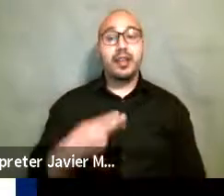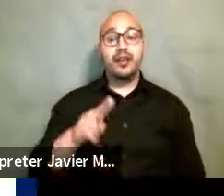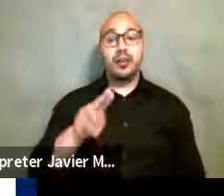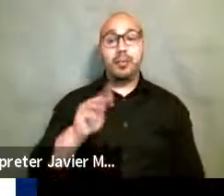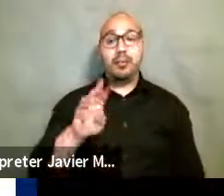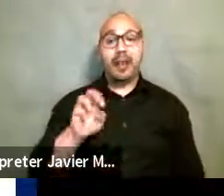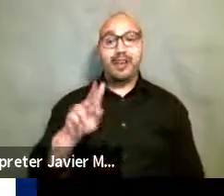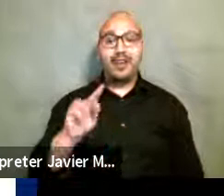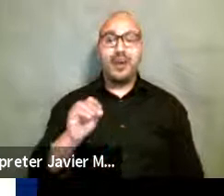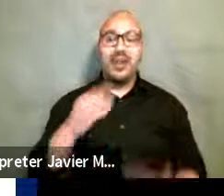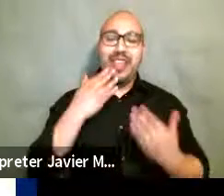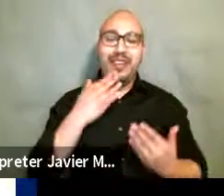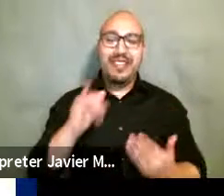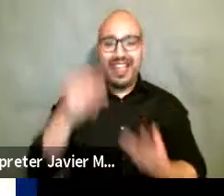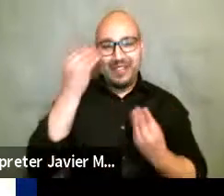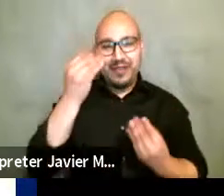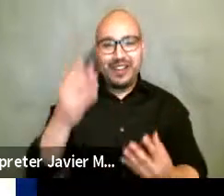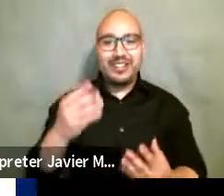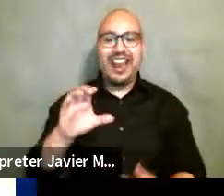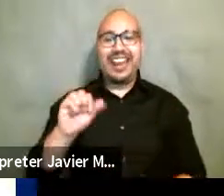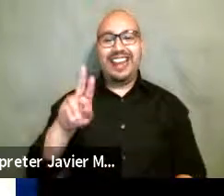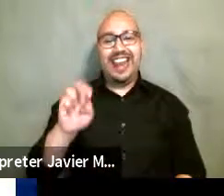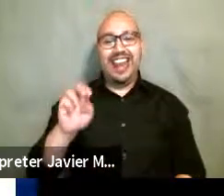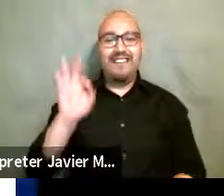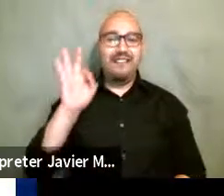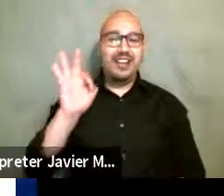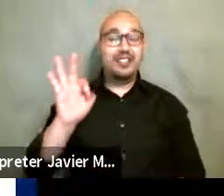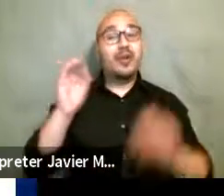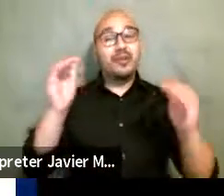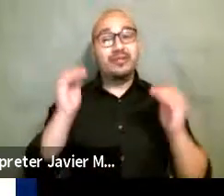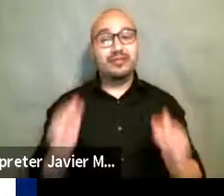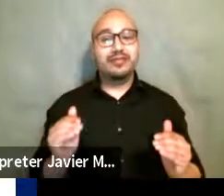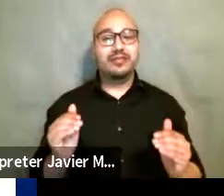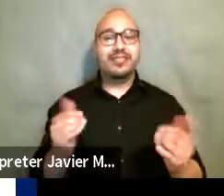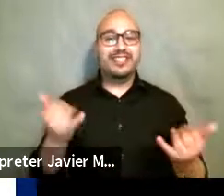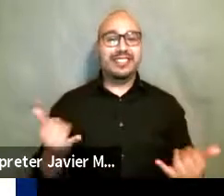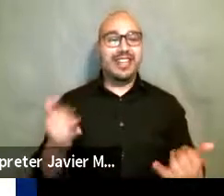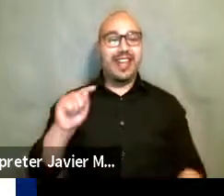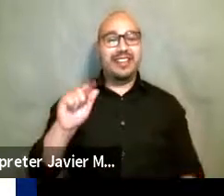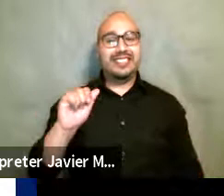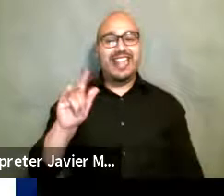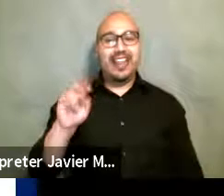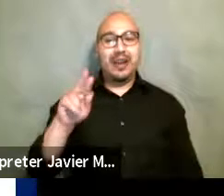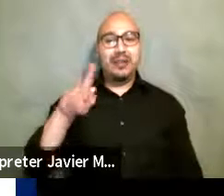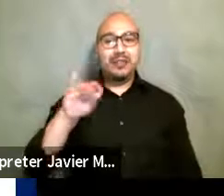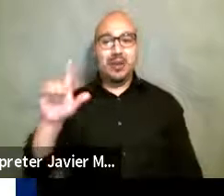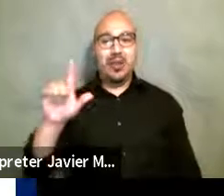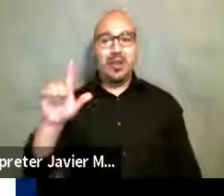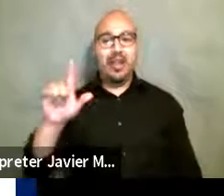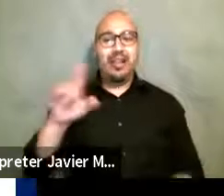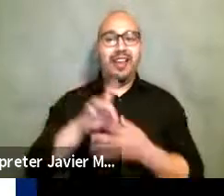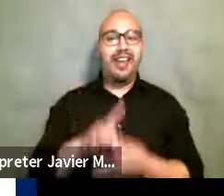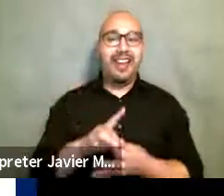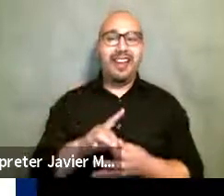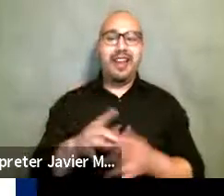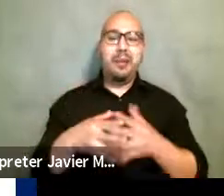much for that great information on Care Fresno. We're going to move along and hear from Taylor Poisel and the American Red